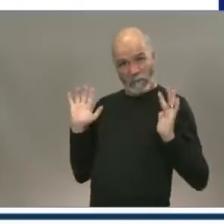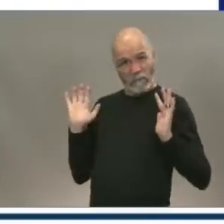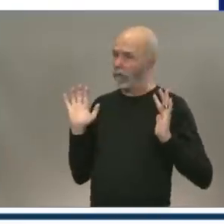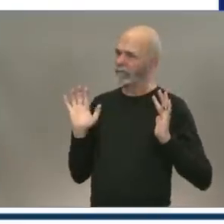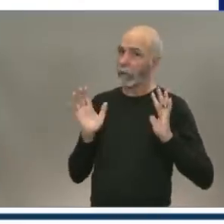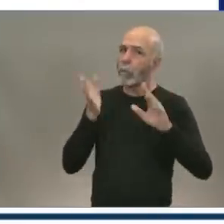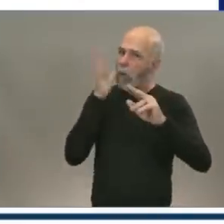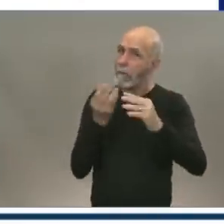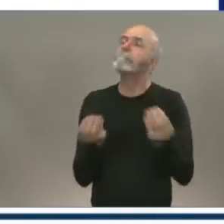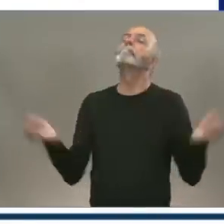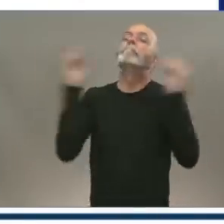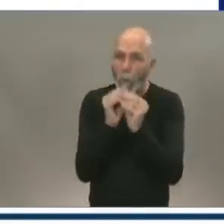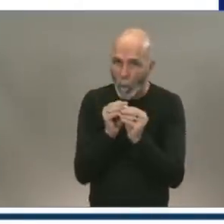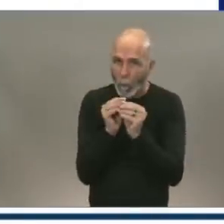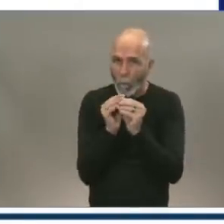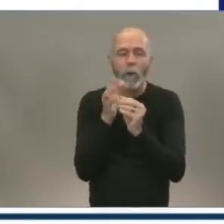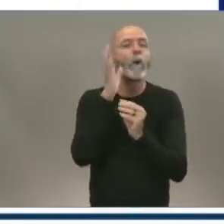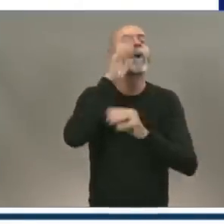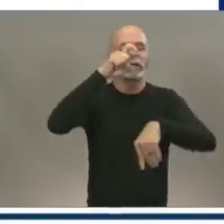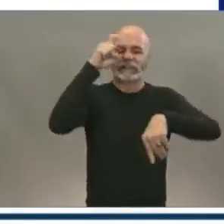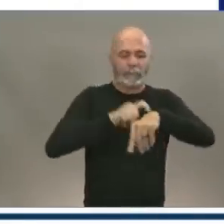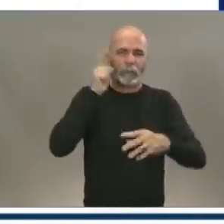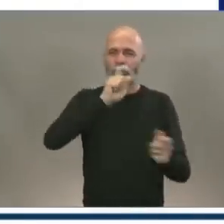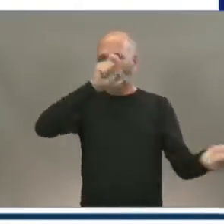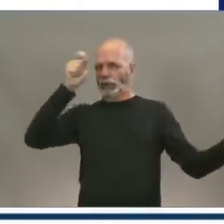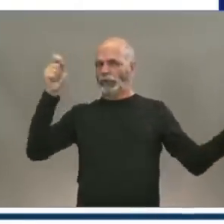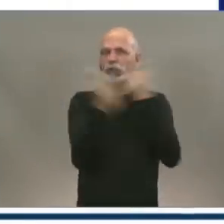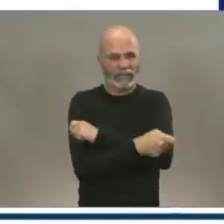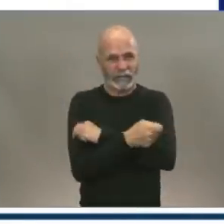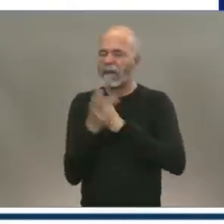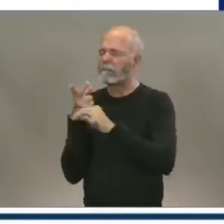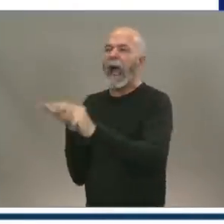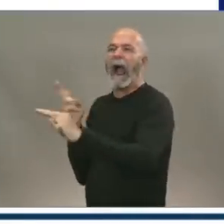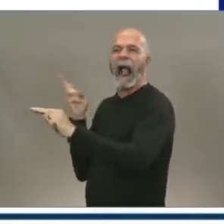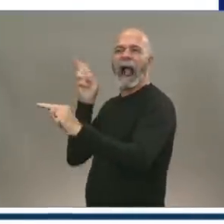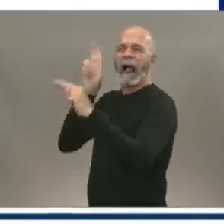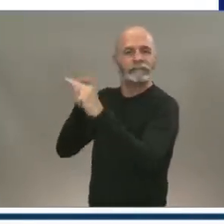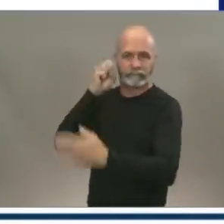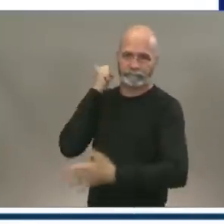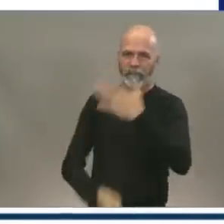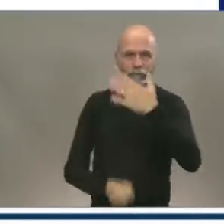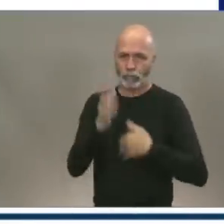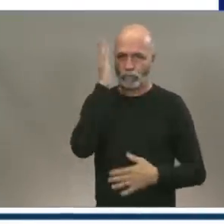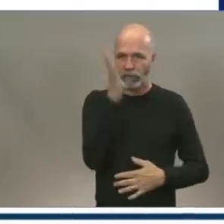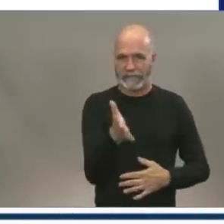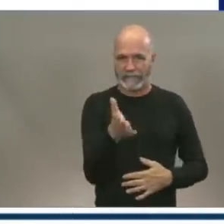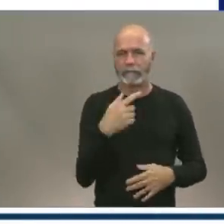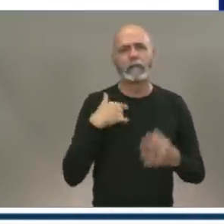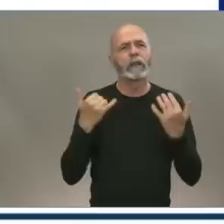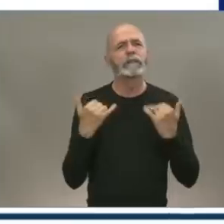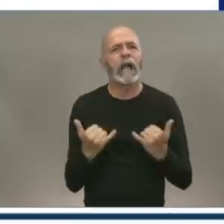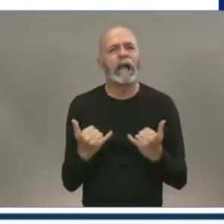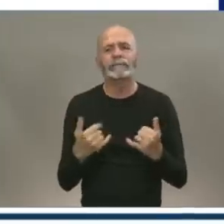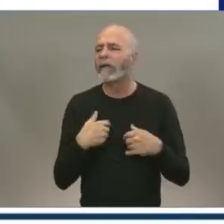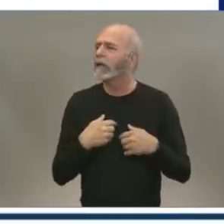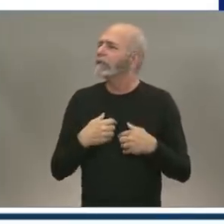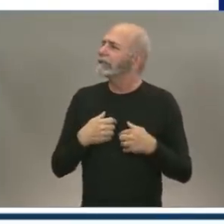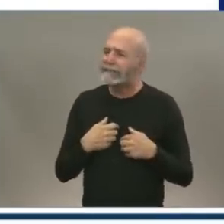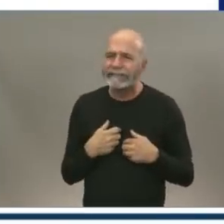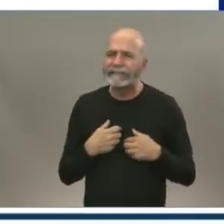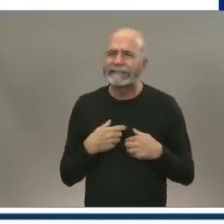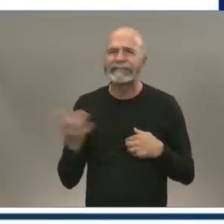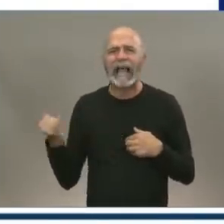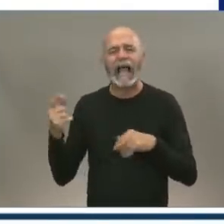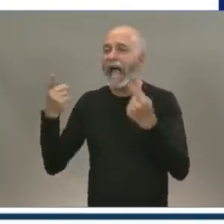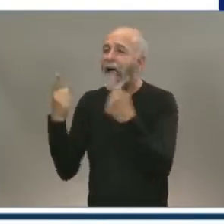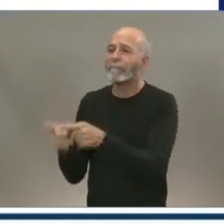The question that we've been struggling with is, are the cases that are